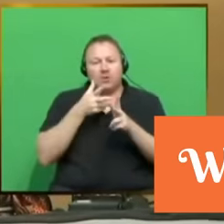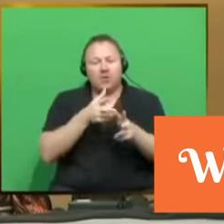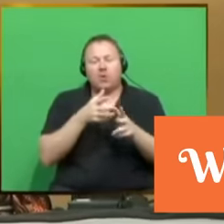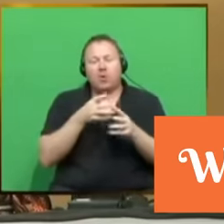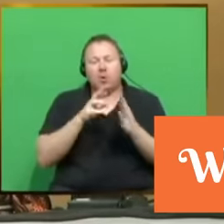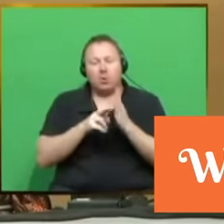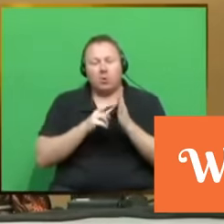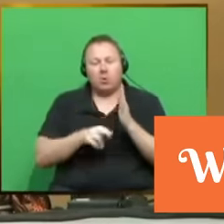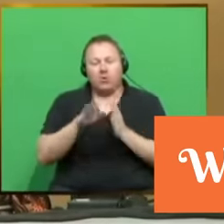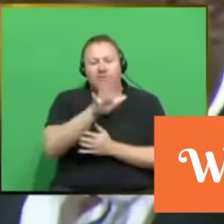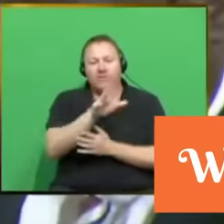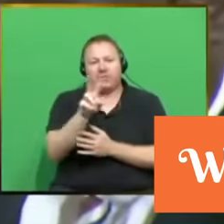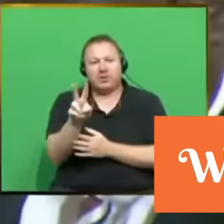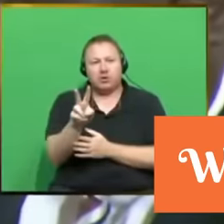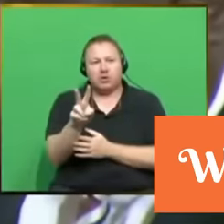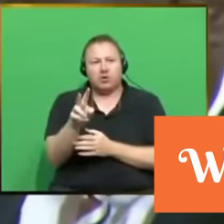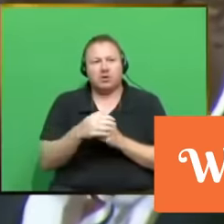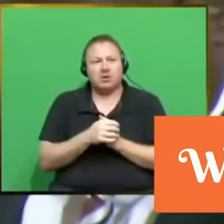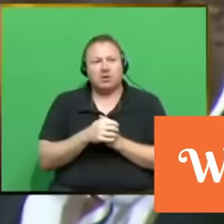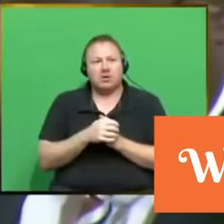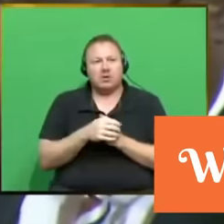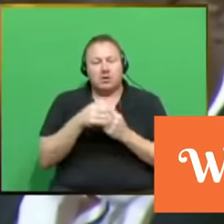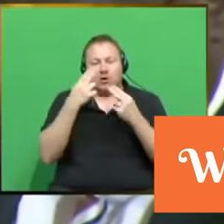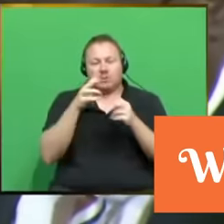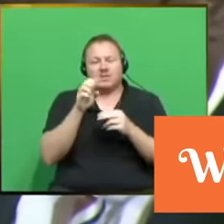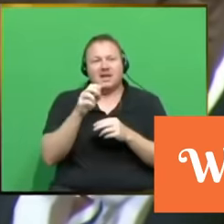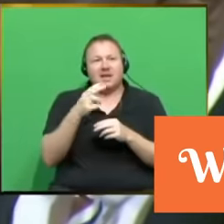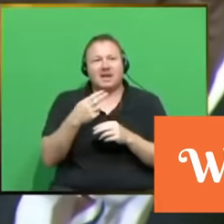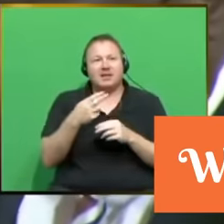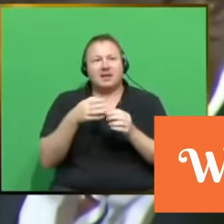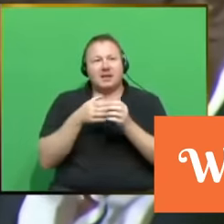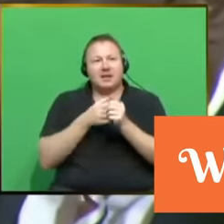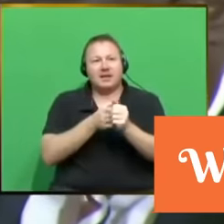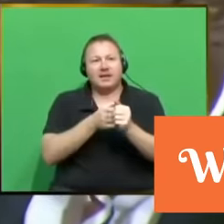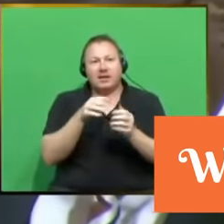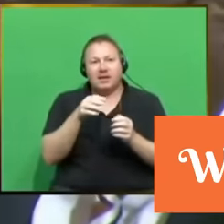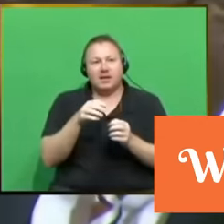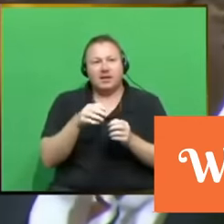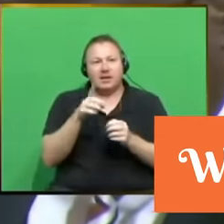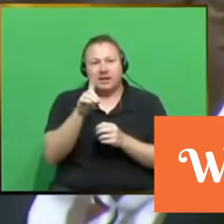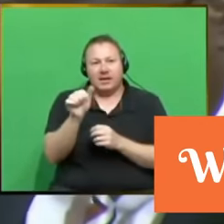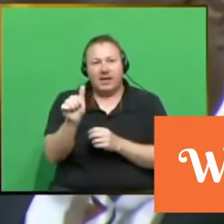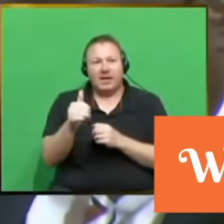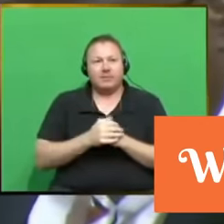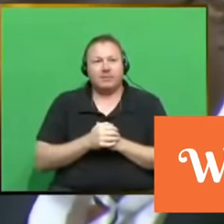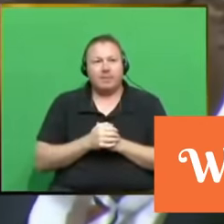52. Honorable Steenhuisen, leader of the opposition party.